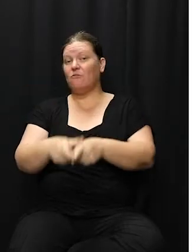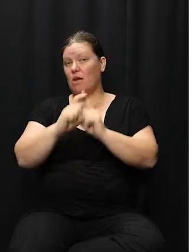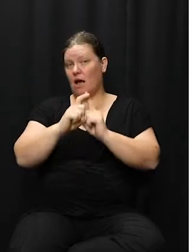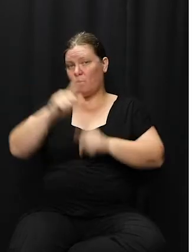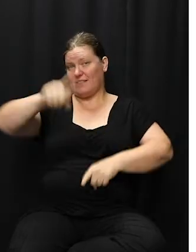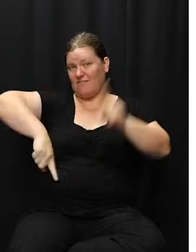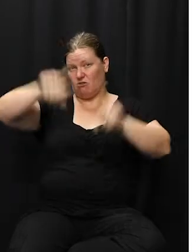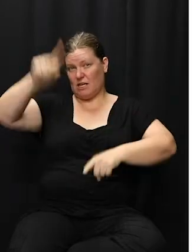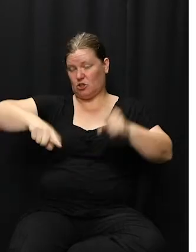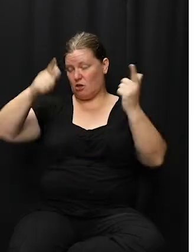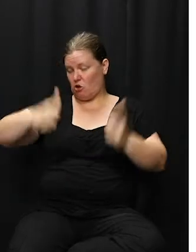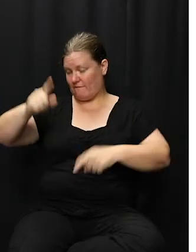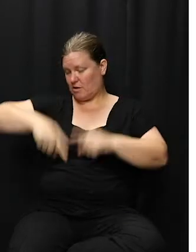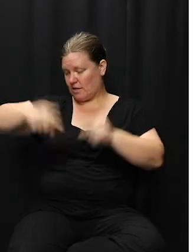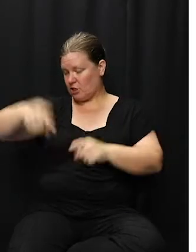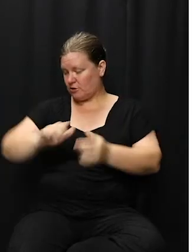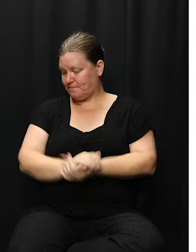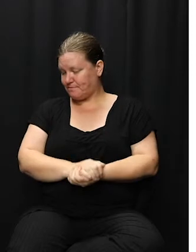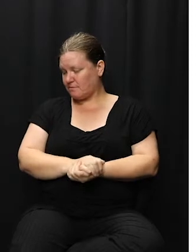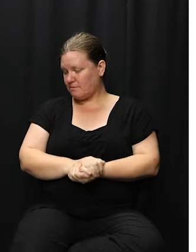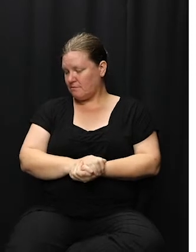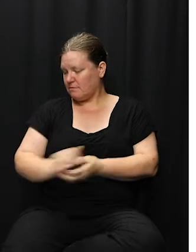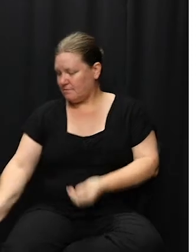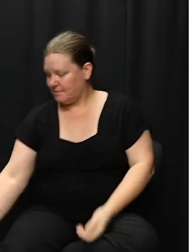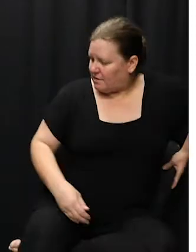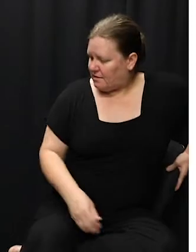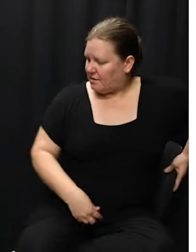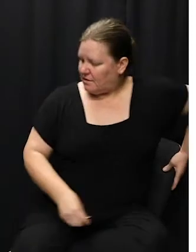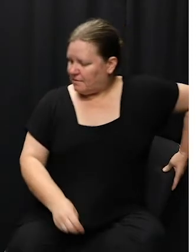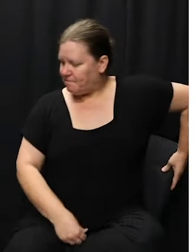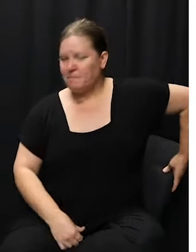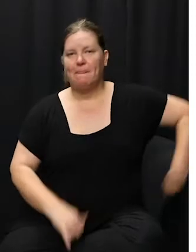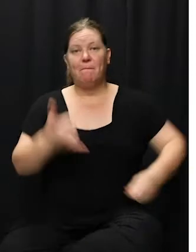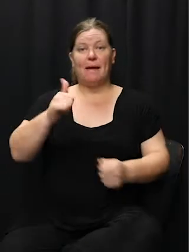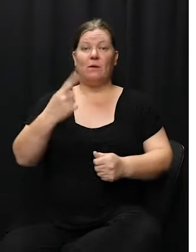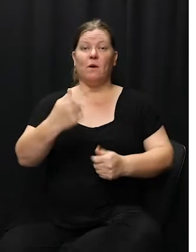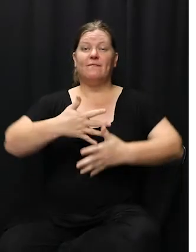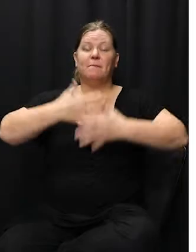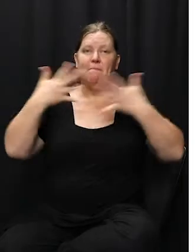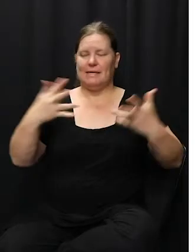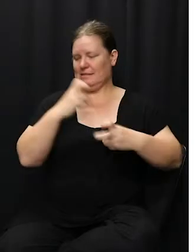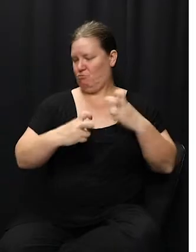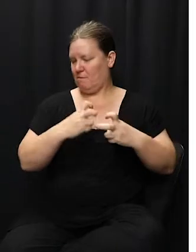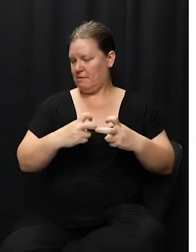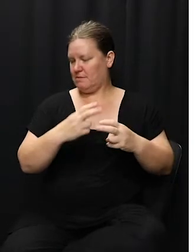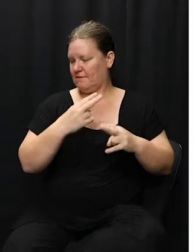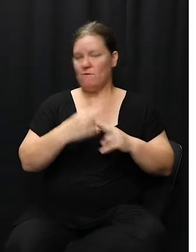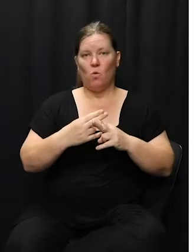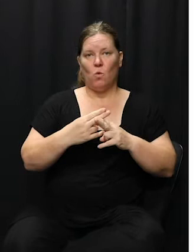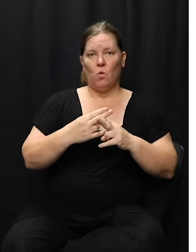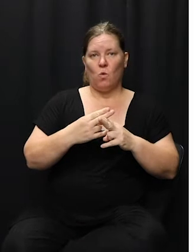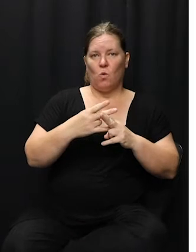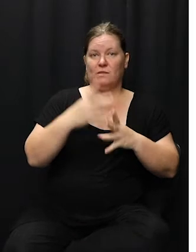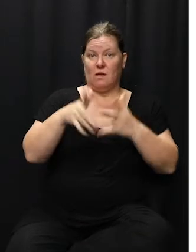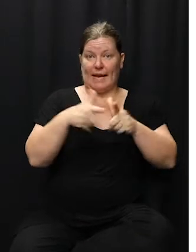actually understanding or not understanding the expression or whatever I'm assessing. The fifth and last